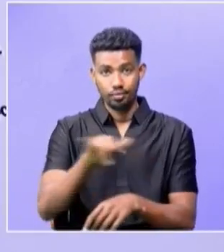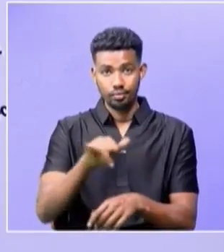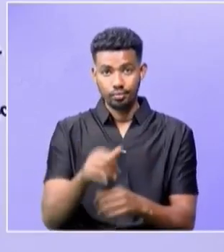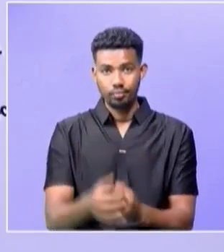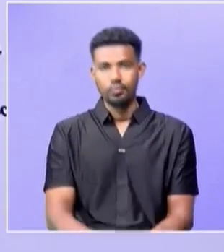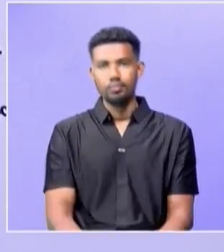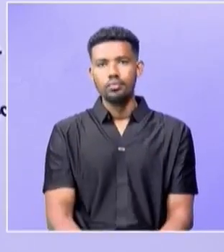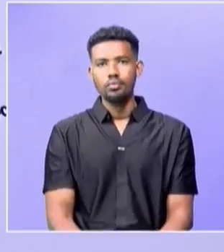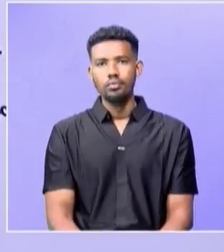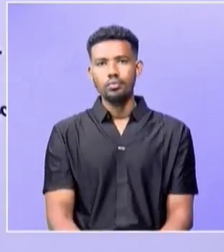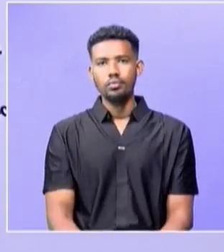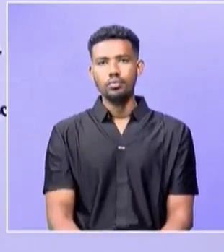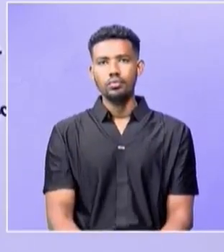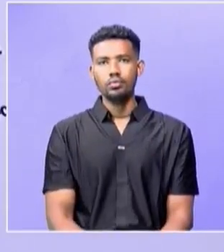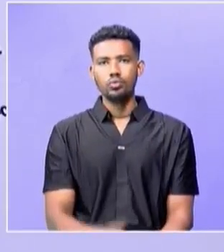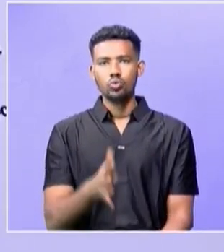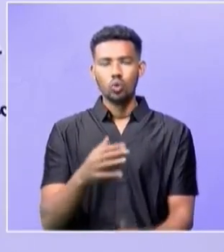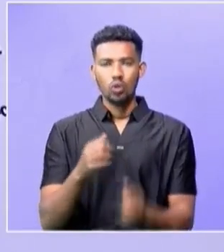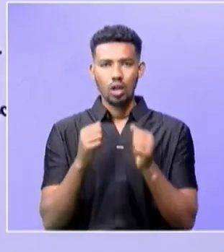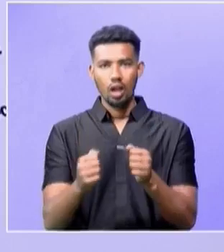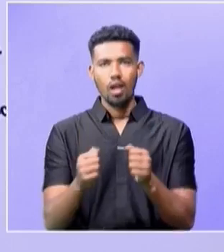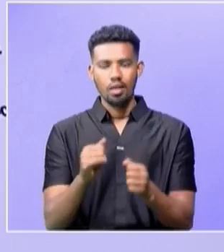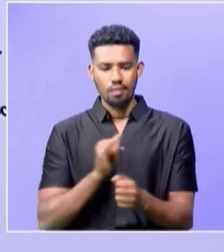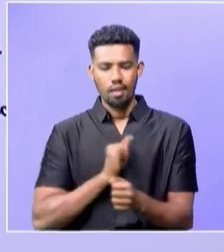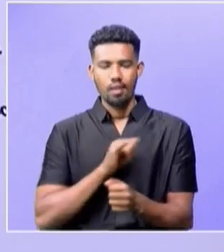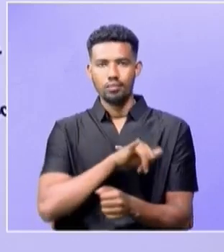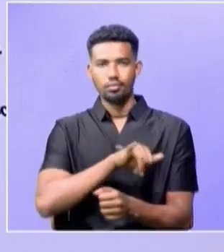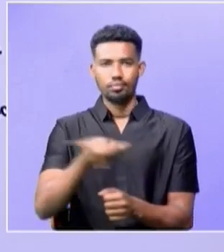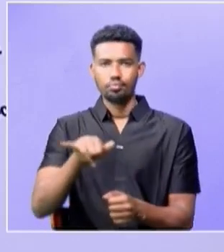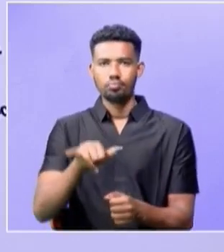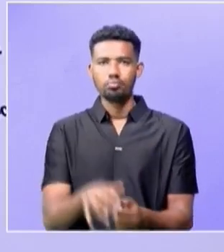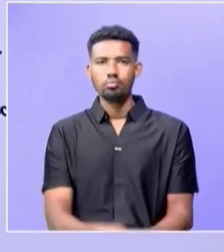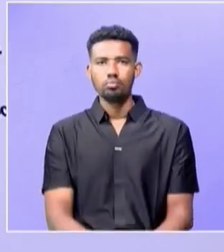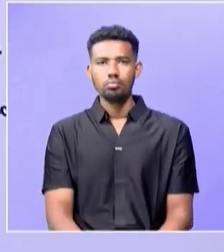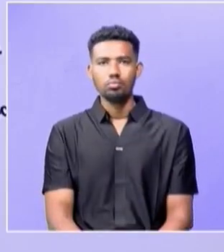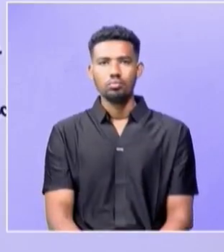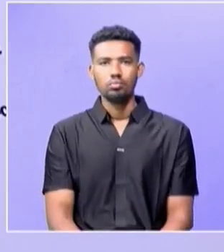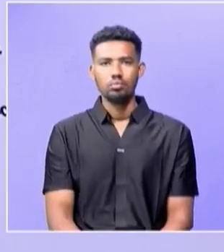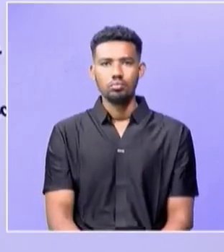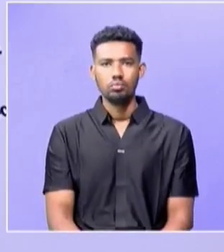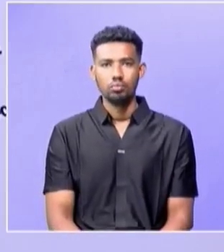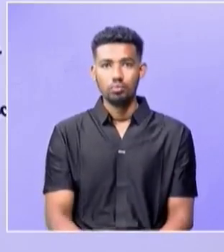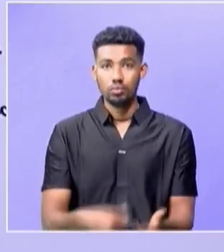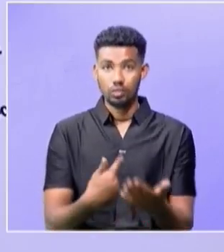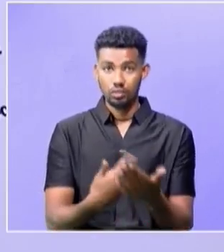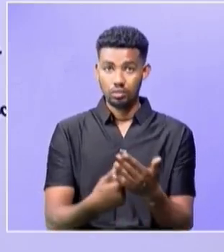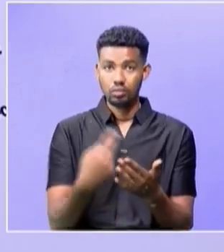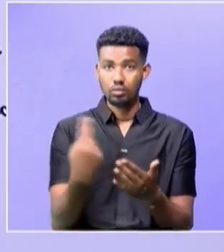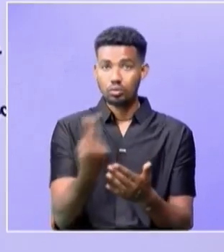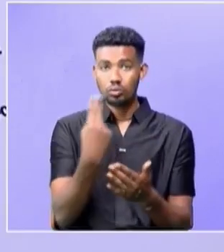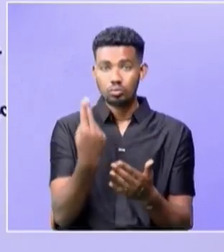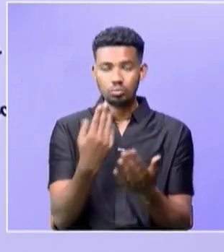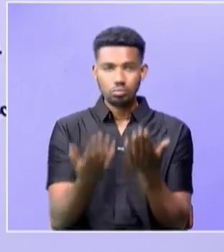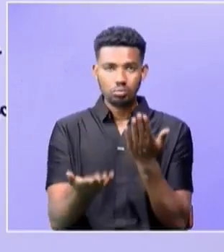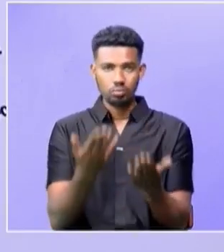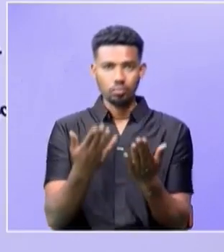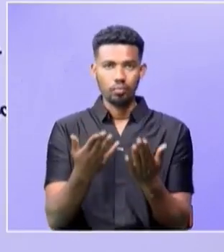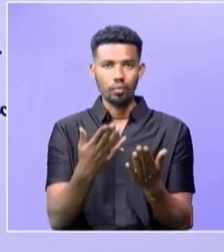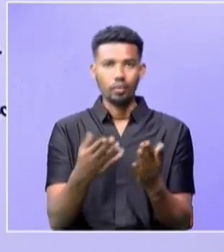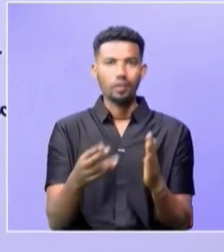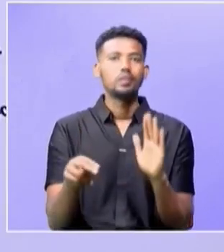So can I? It means I can swim too. We can use this as a negative form is by